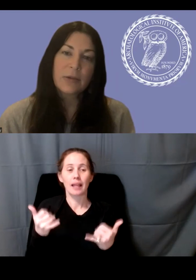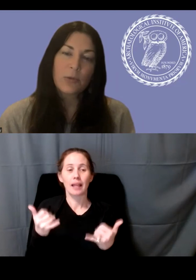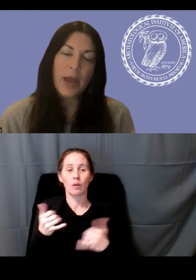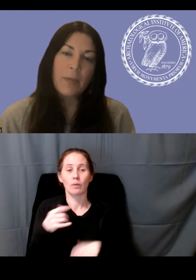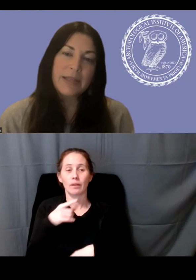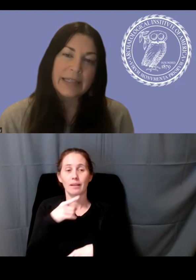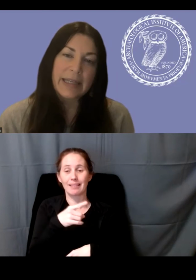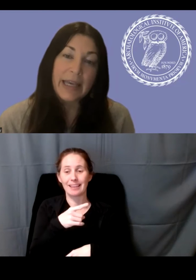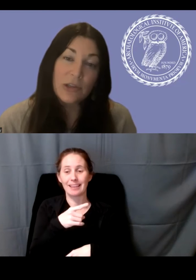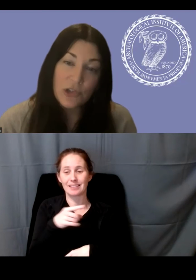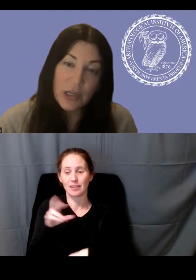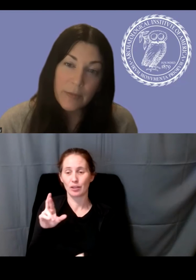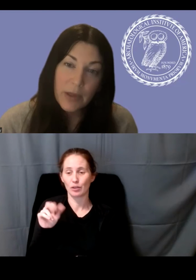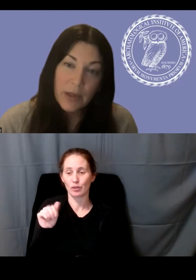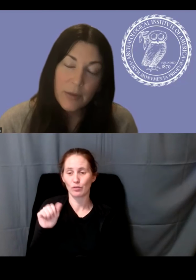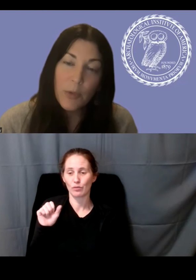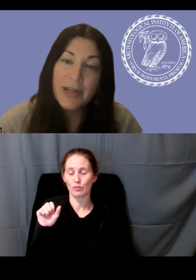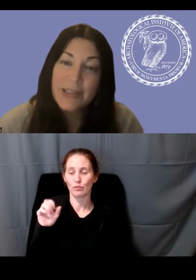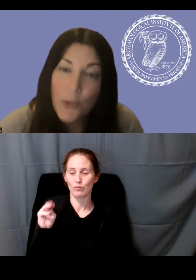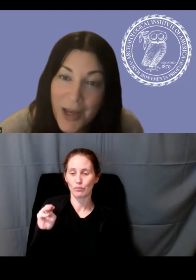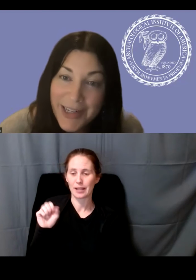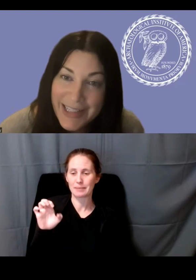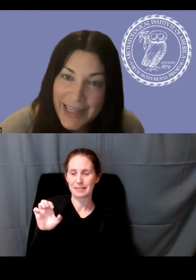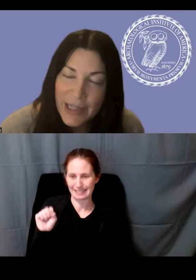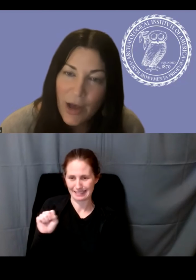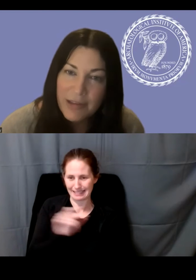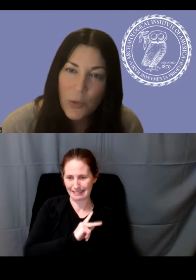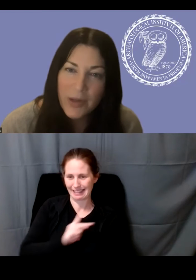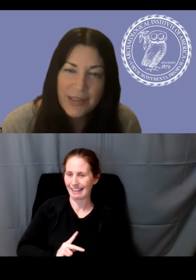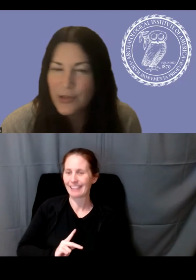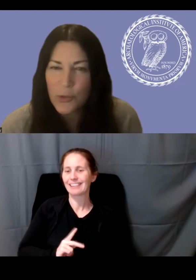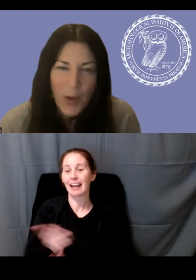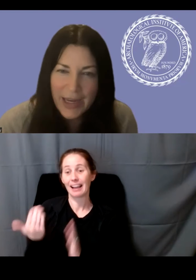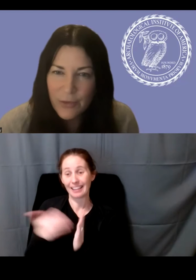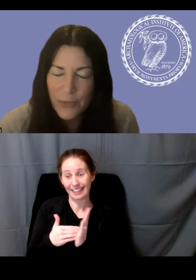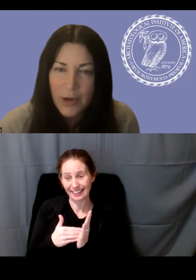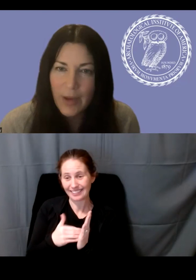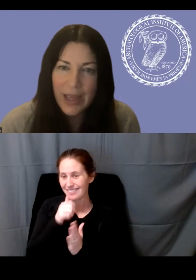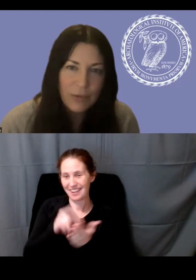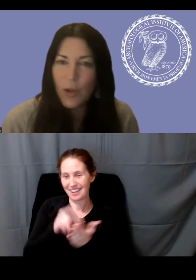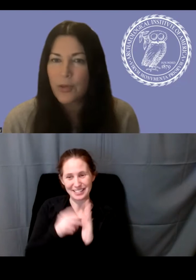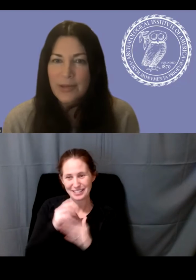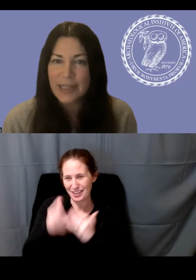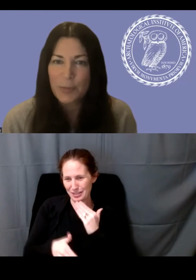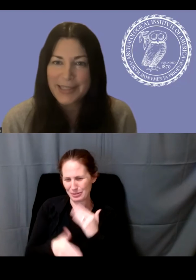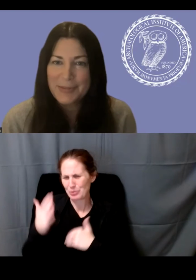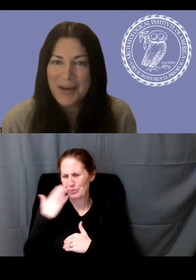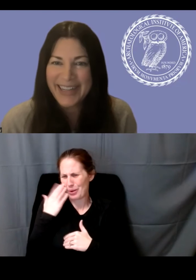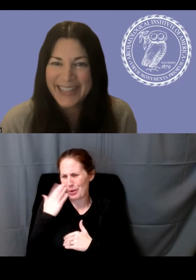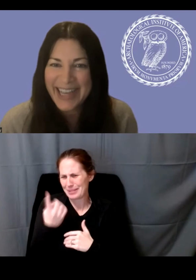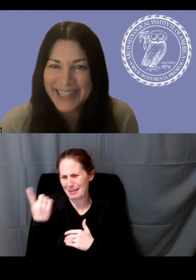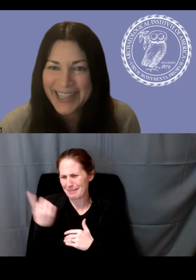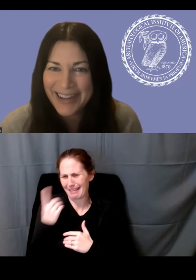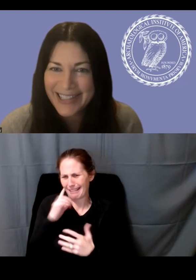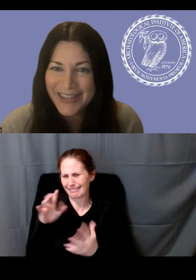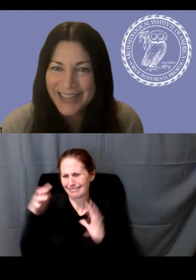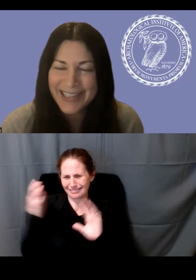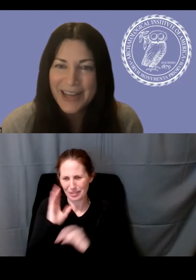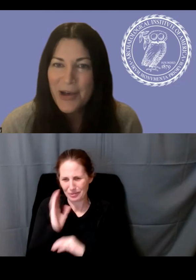this Ramessid kingship brought its own unintended consequences. You're waiting for it, right? You know there's going to be some